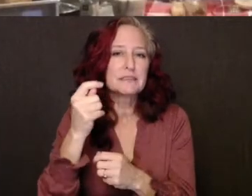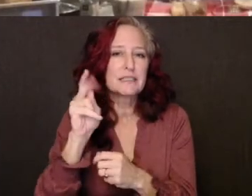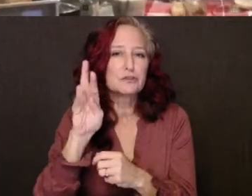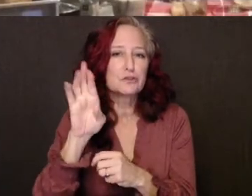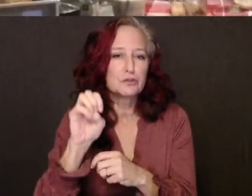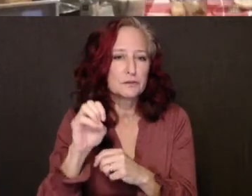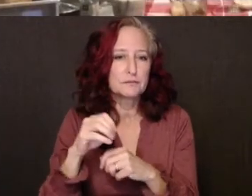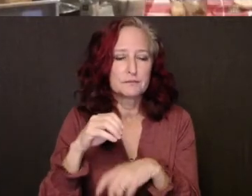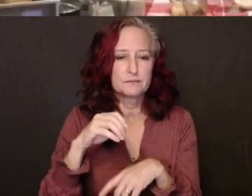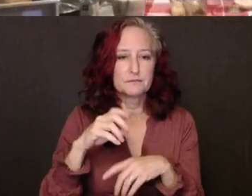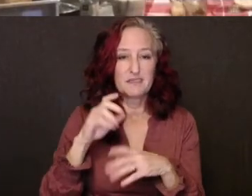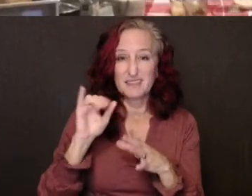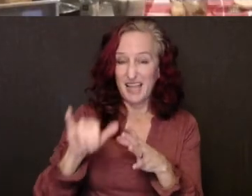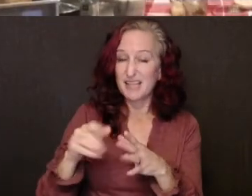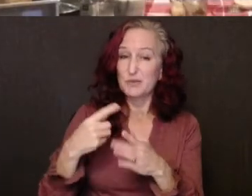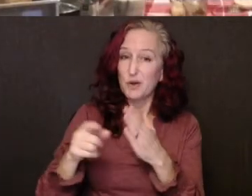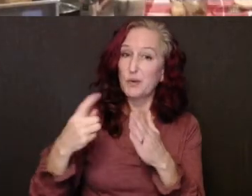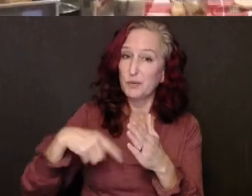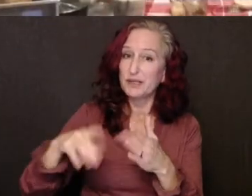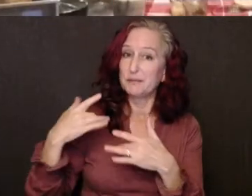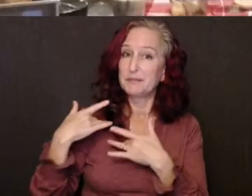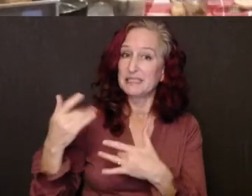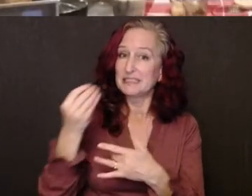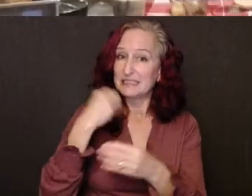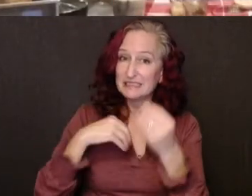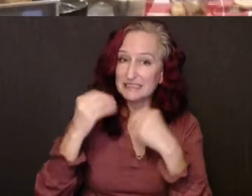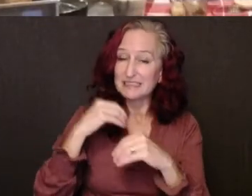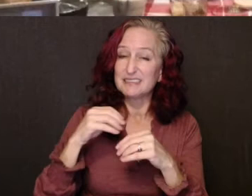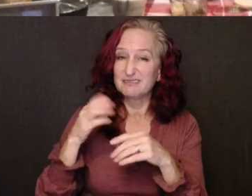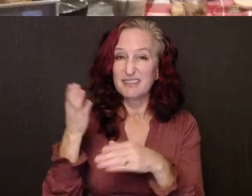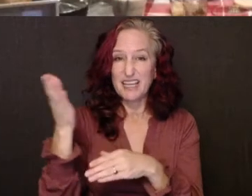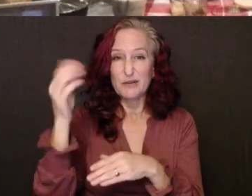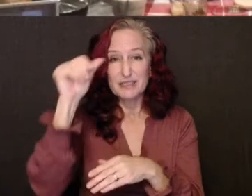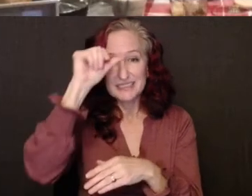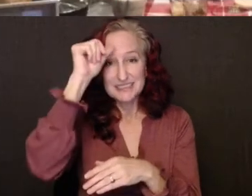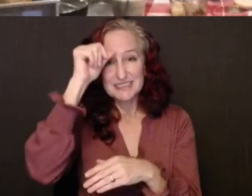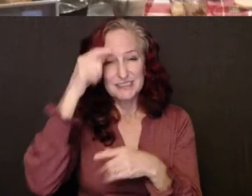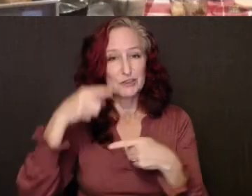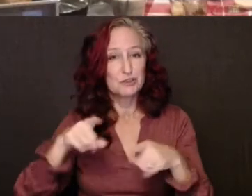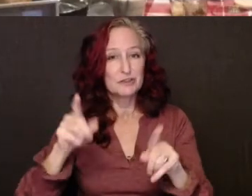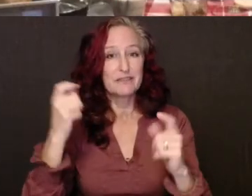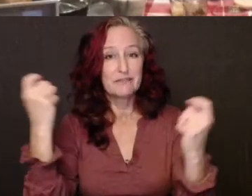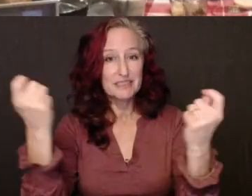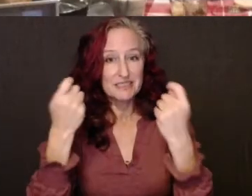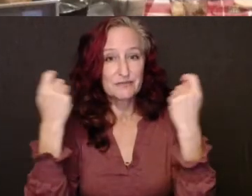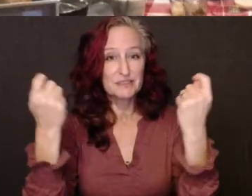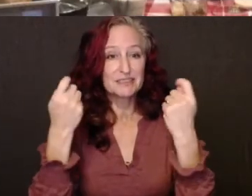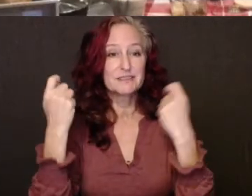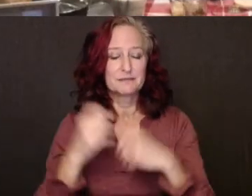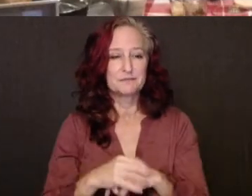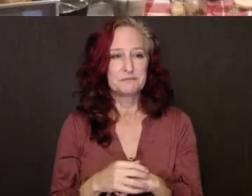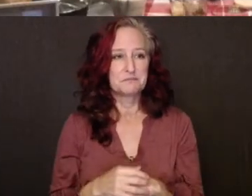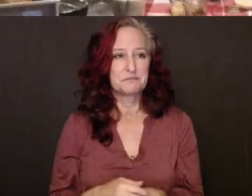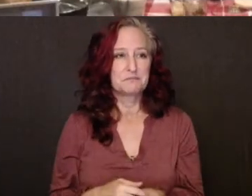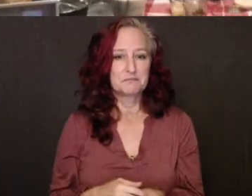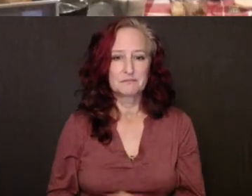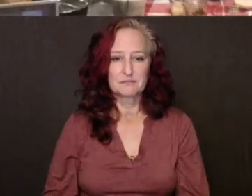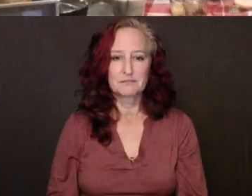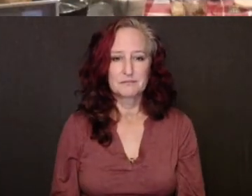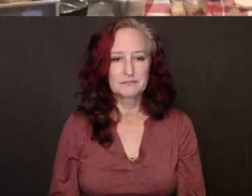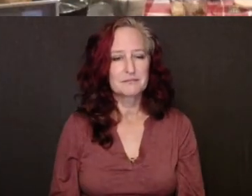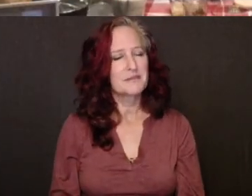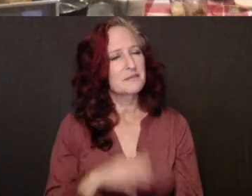as is without making the jar, you could just add like some cardamom powder. You could add pistachios,